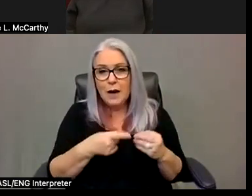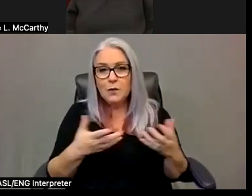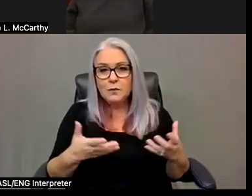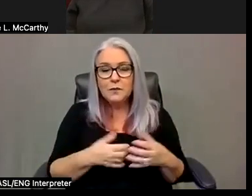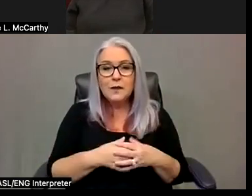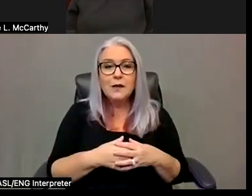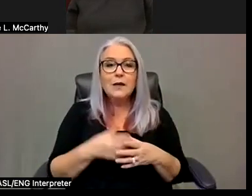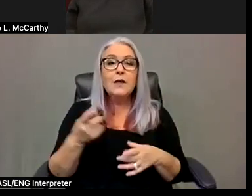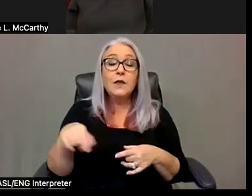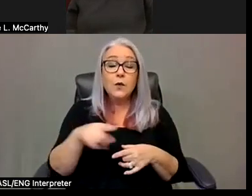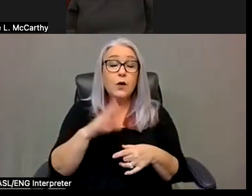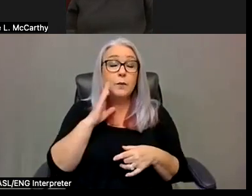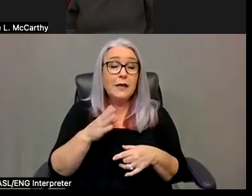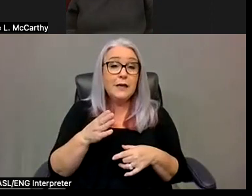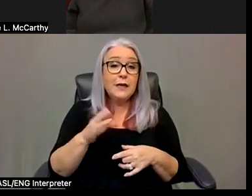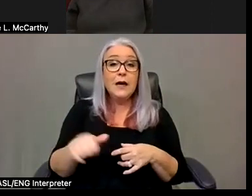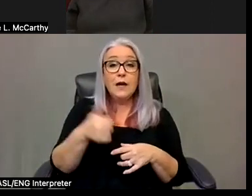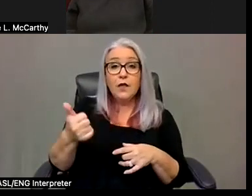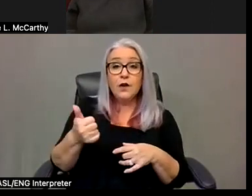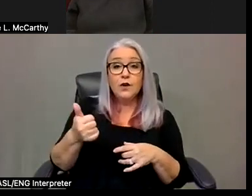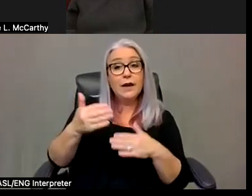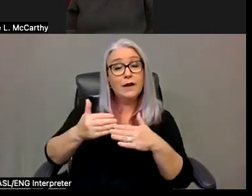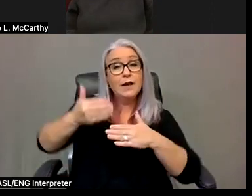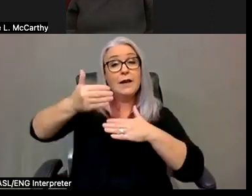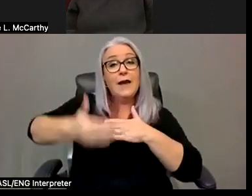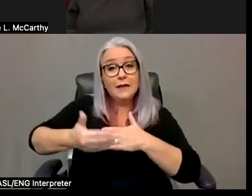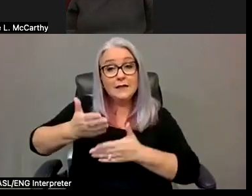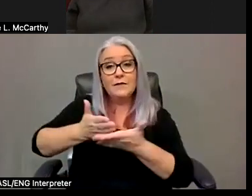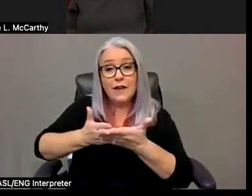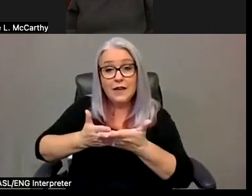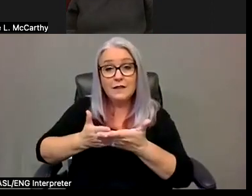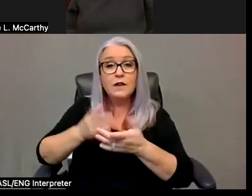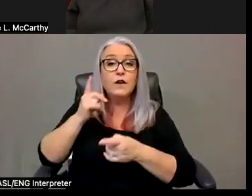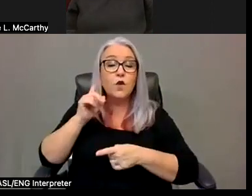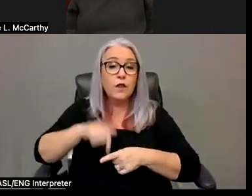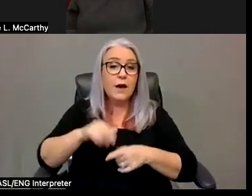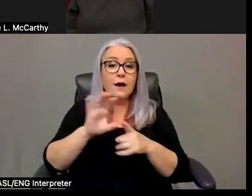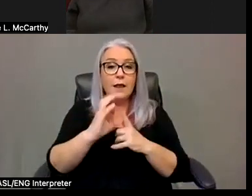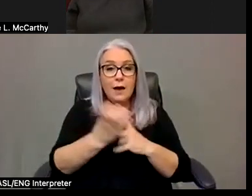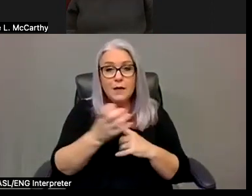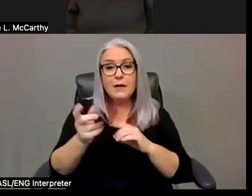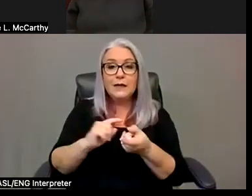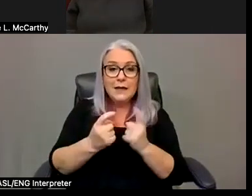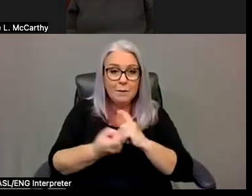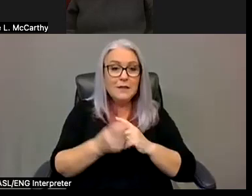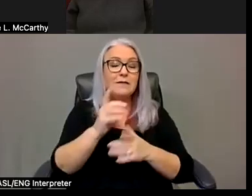will be another next phase of this, the Climate Adaptive Design Studio, hopefully,